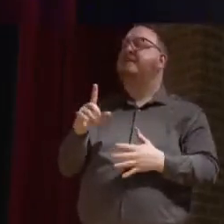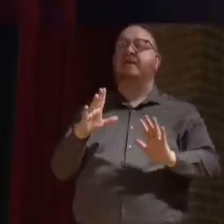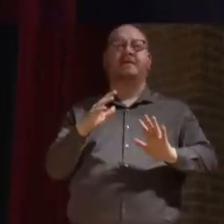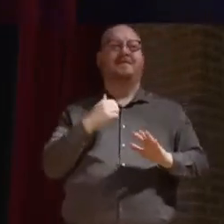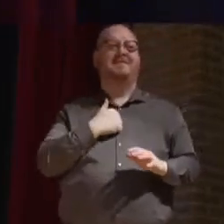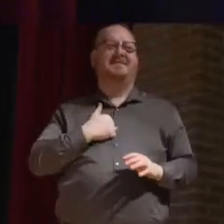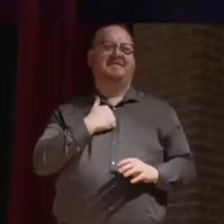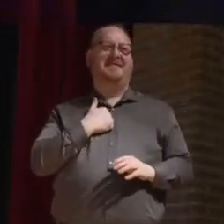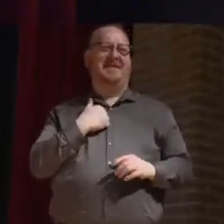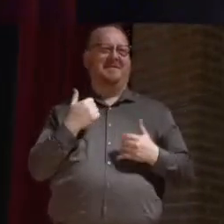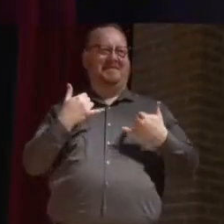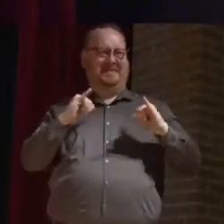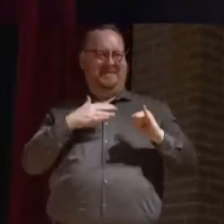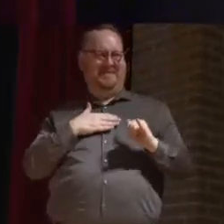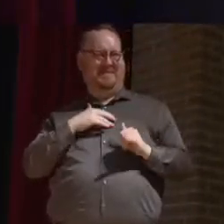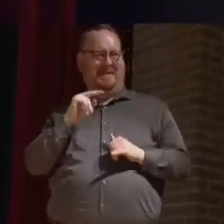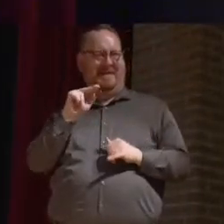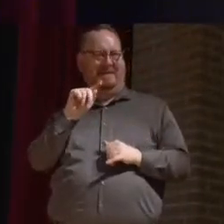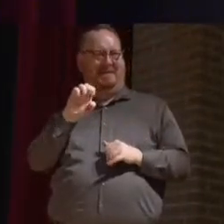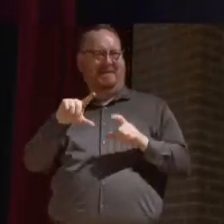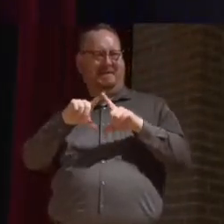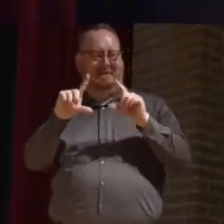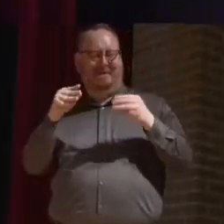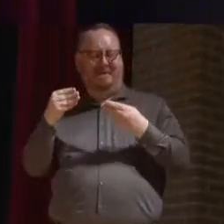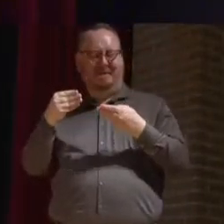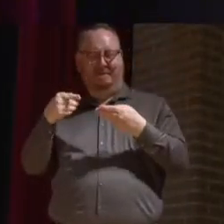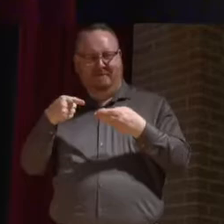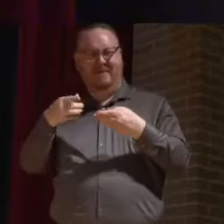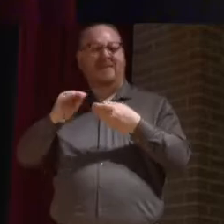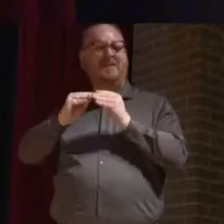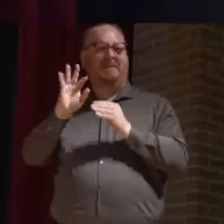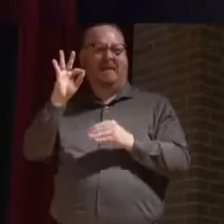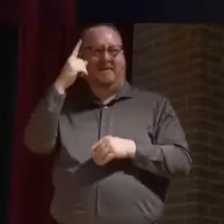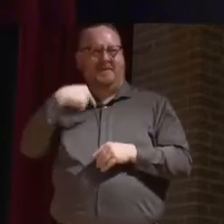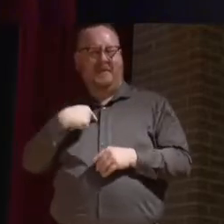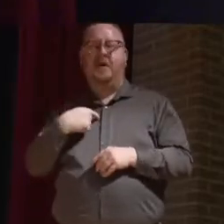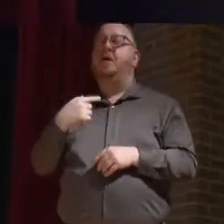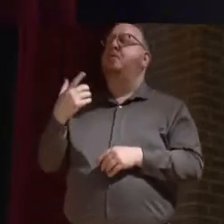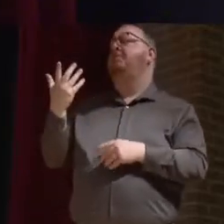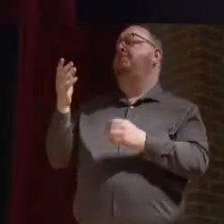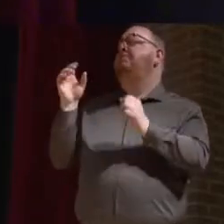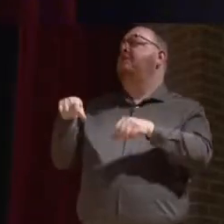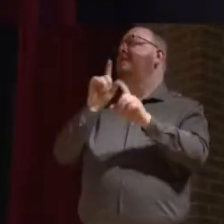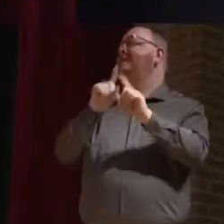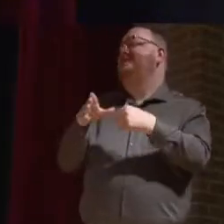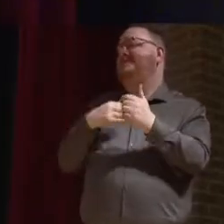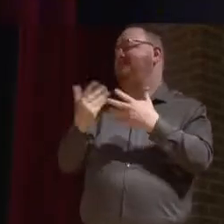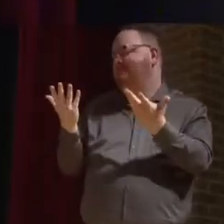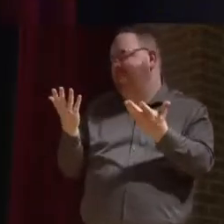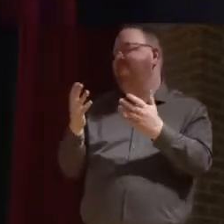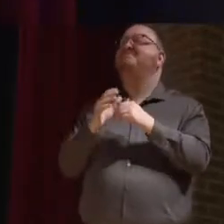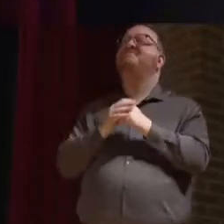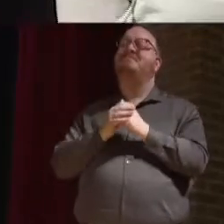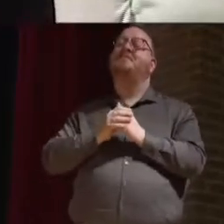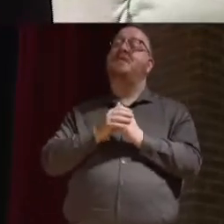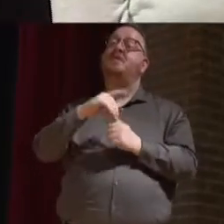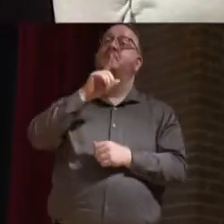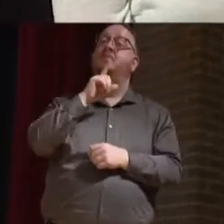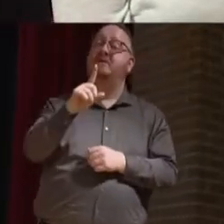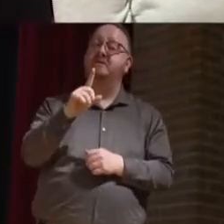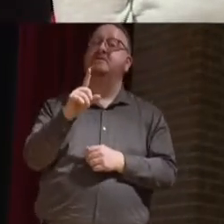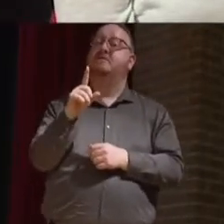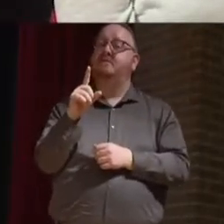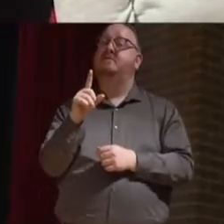next note card, I'm still on number 9. Okay. Well, I think I'll answer that. Sure. I think that you're really